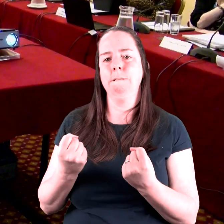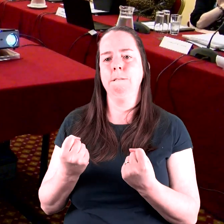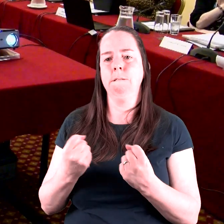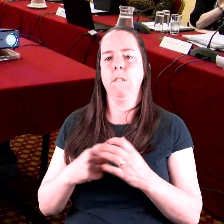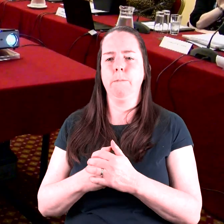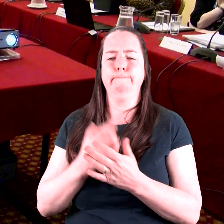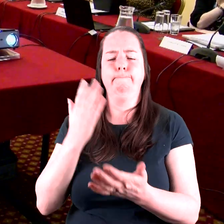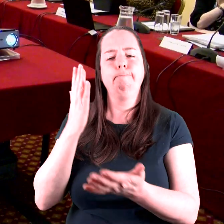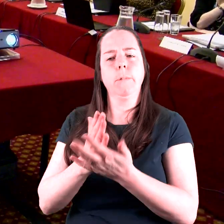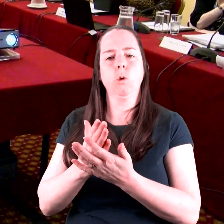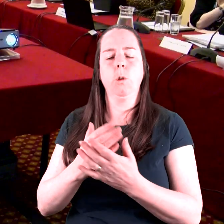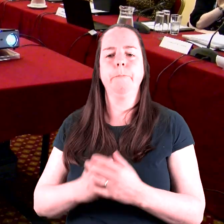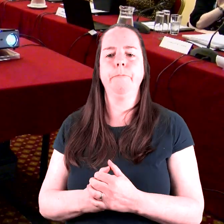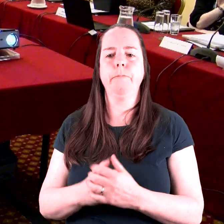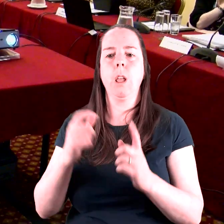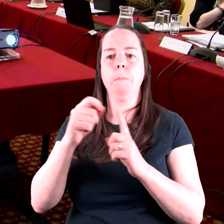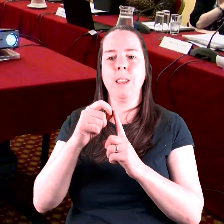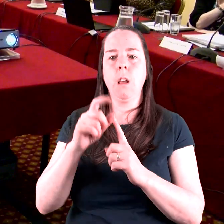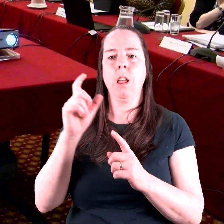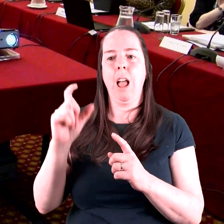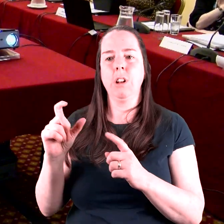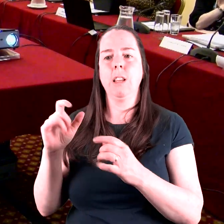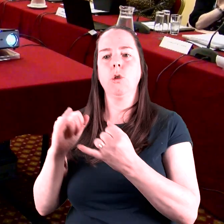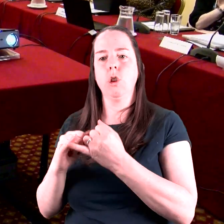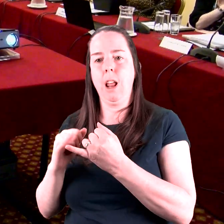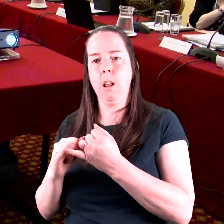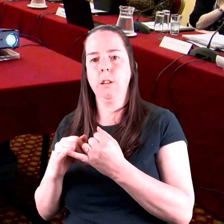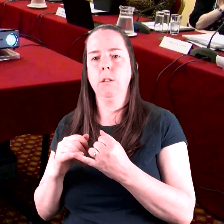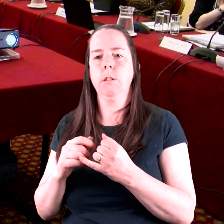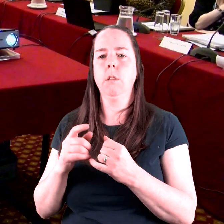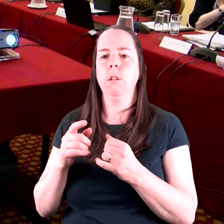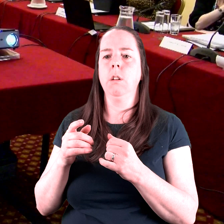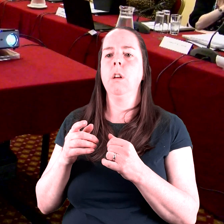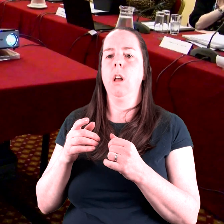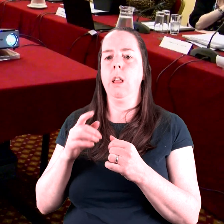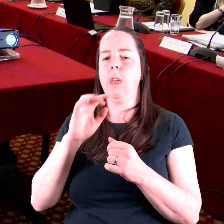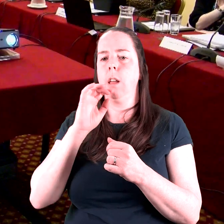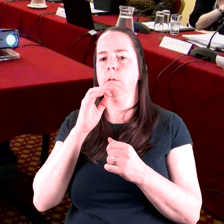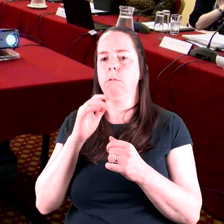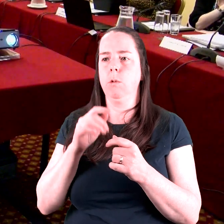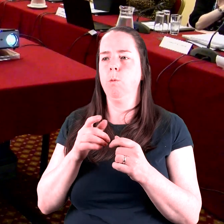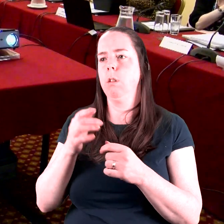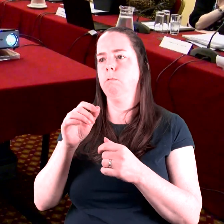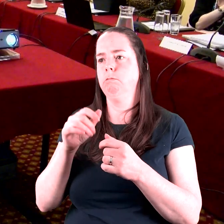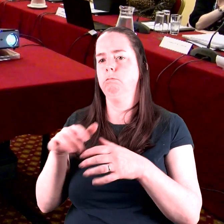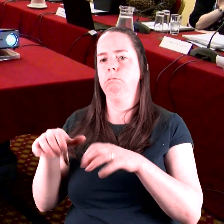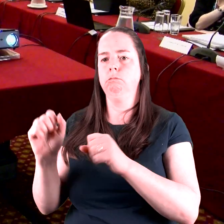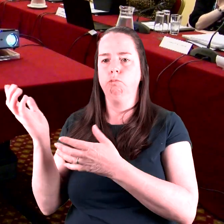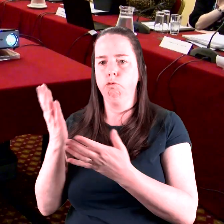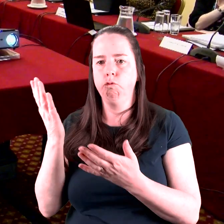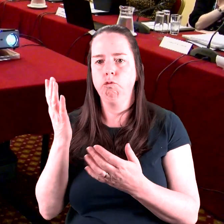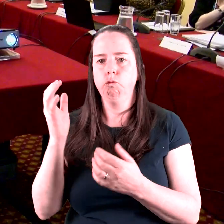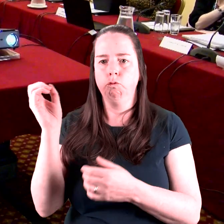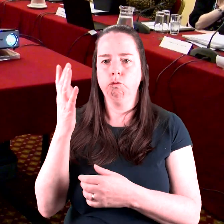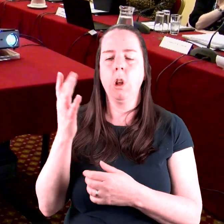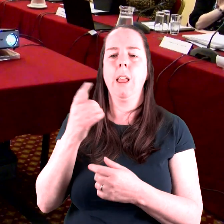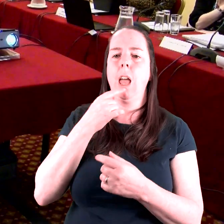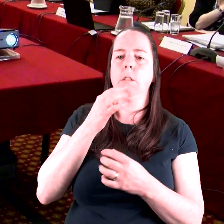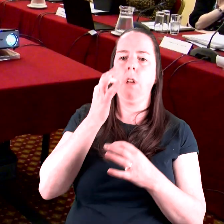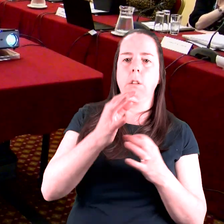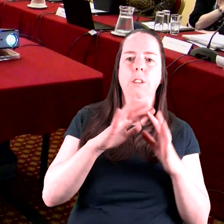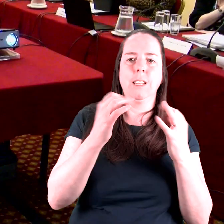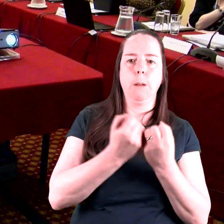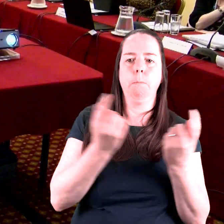have as a partnership. I'm absolutely certain of that. I've got Peter, Carolyn and Shannon. We'll go that way and then we'll get the team to come back. Peter,